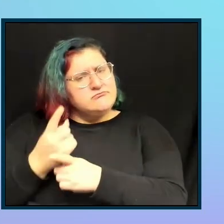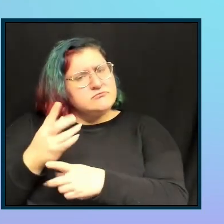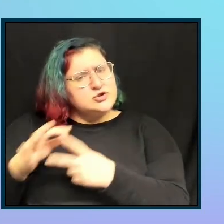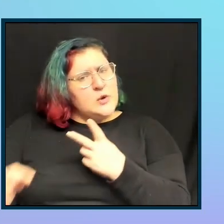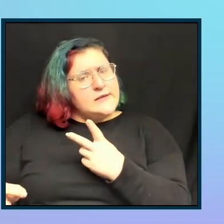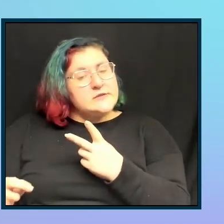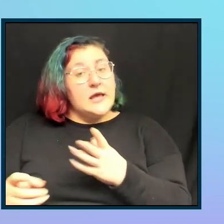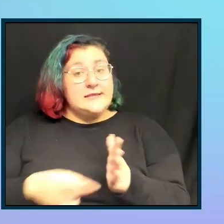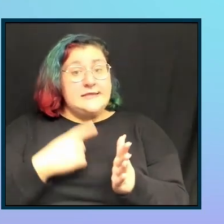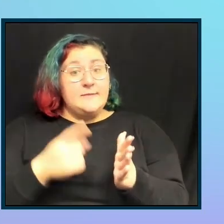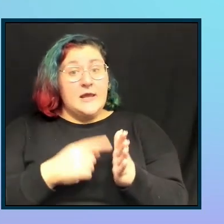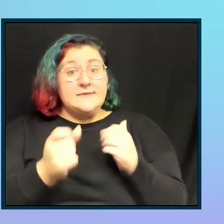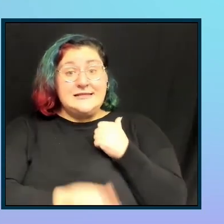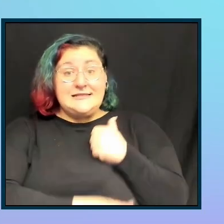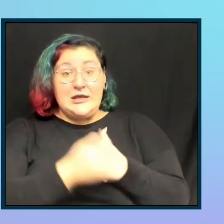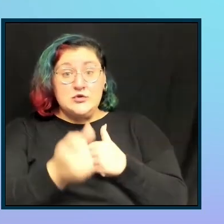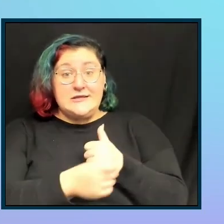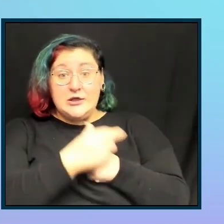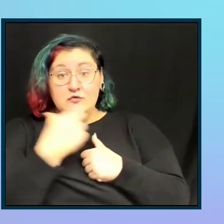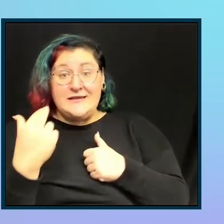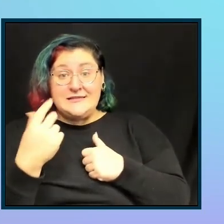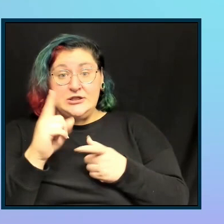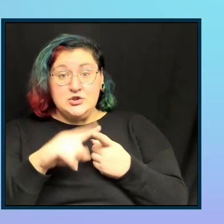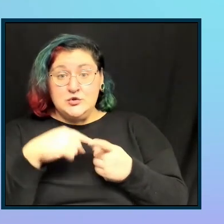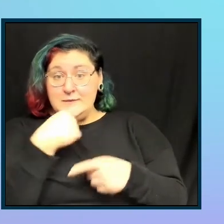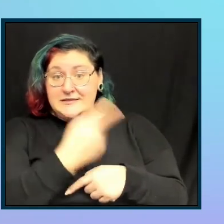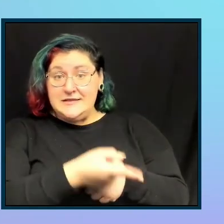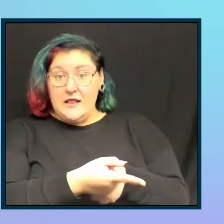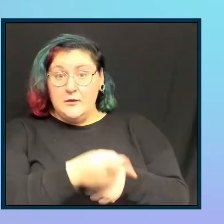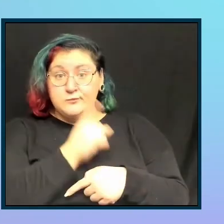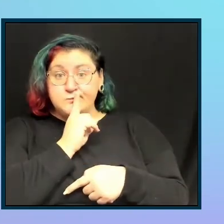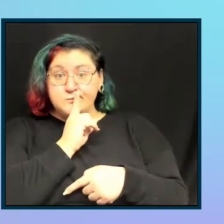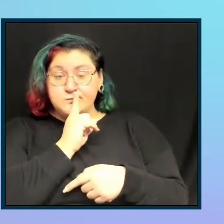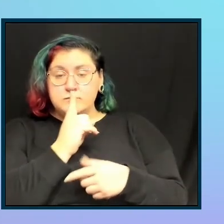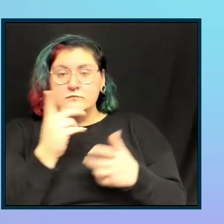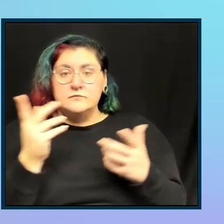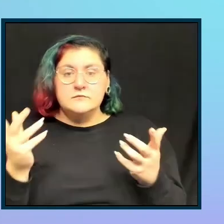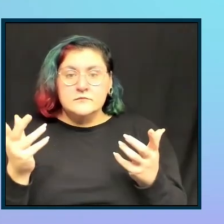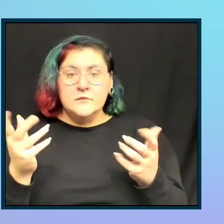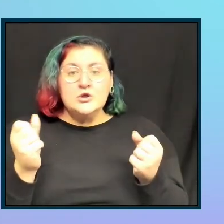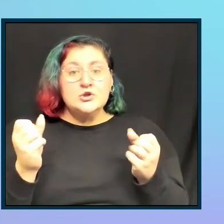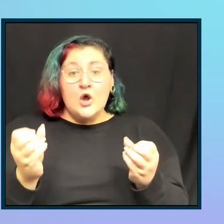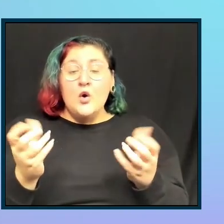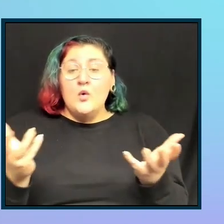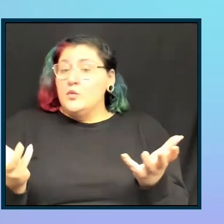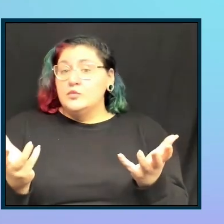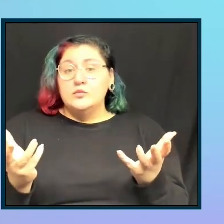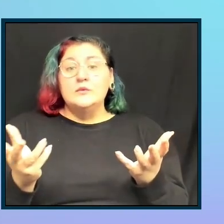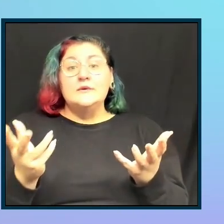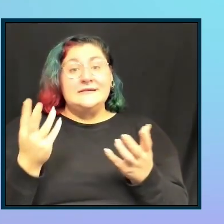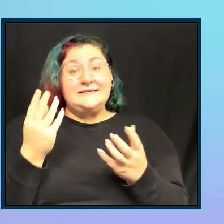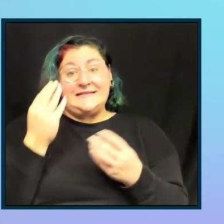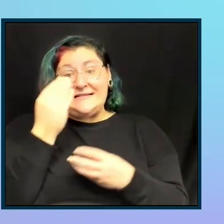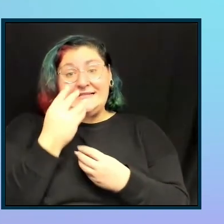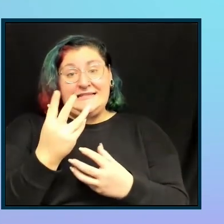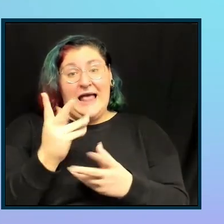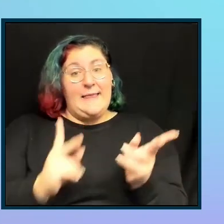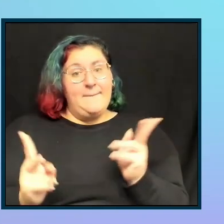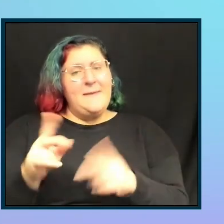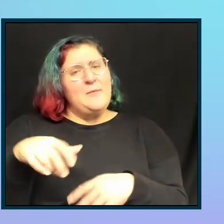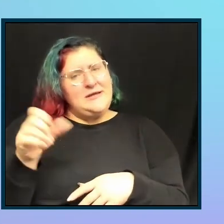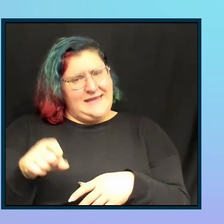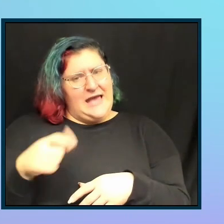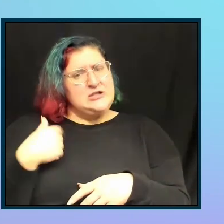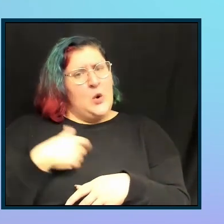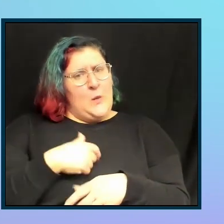be dangerous, and it is going to be risky. So ensuring that people know that this data collection might be happening and that they